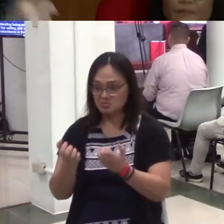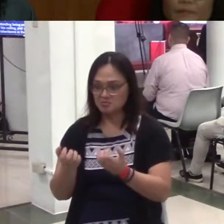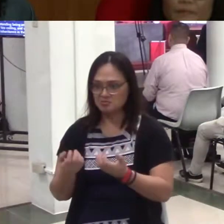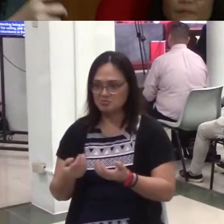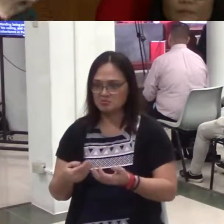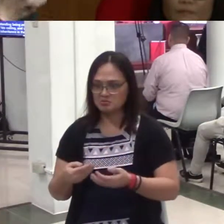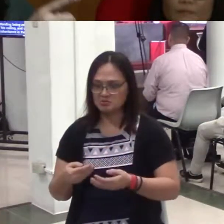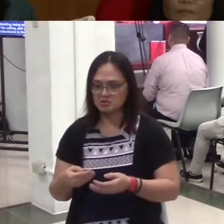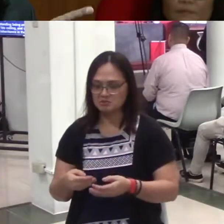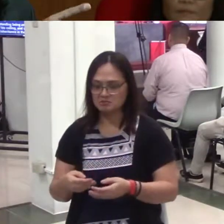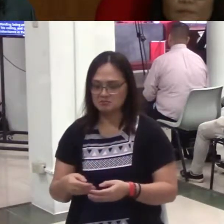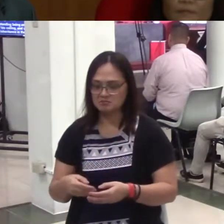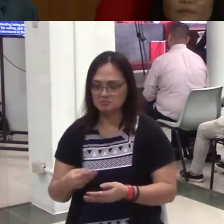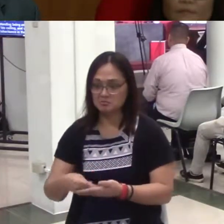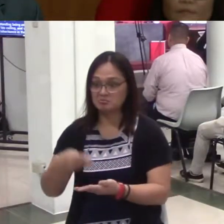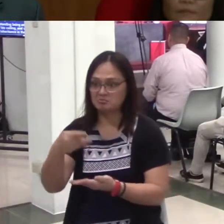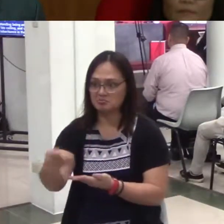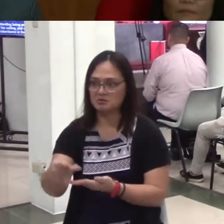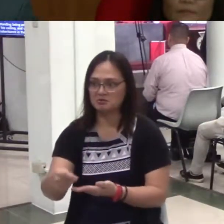secure his future.